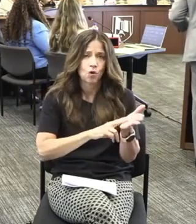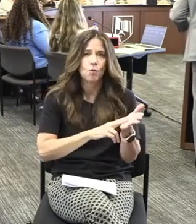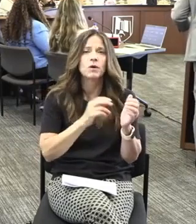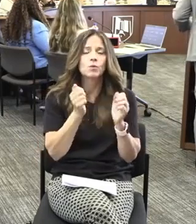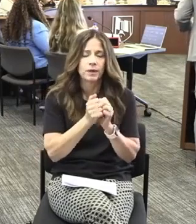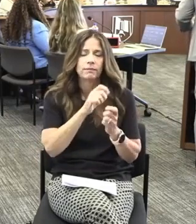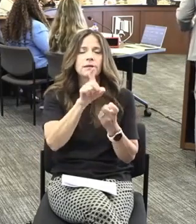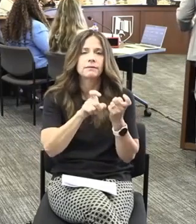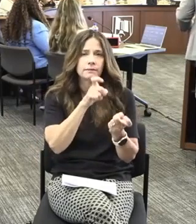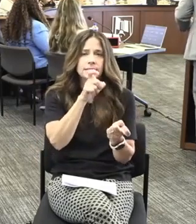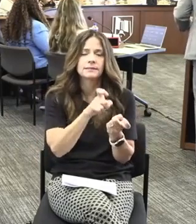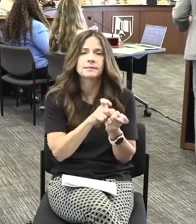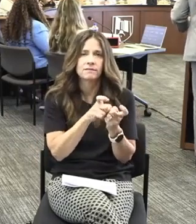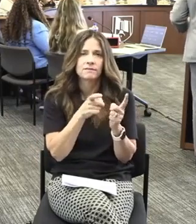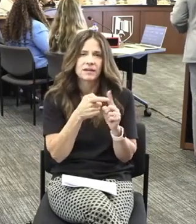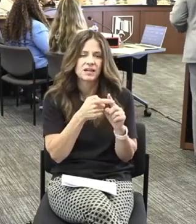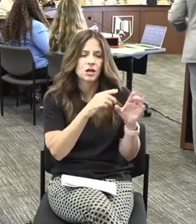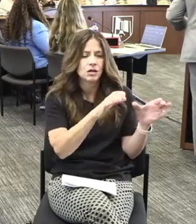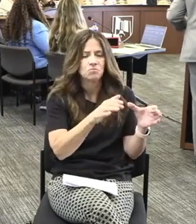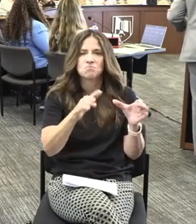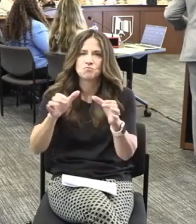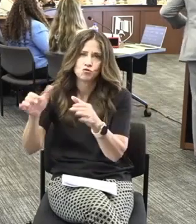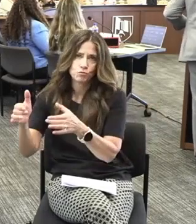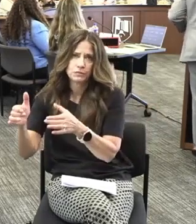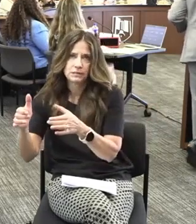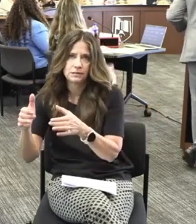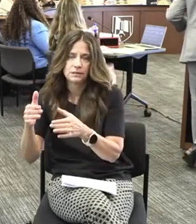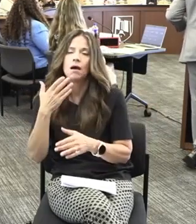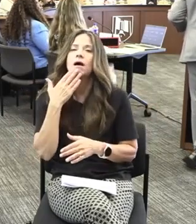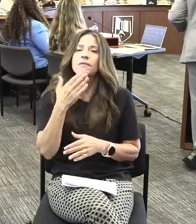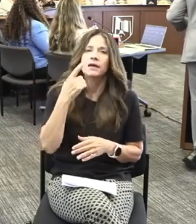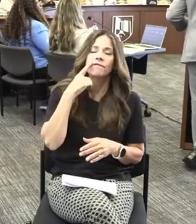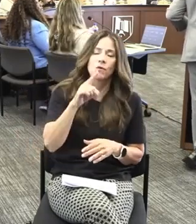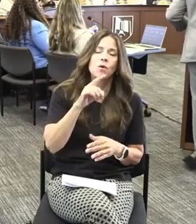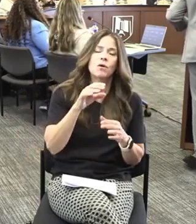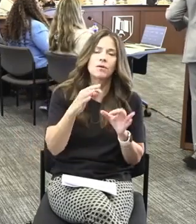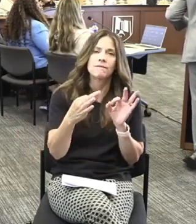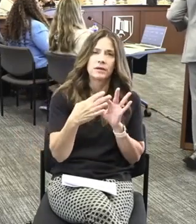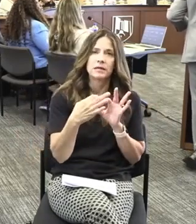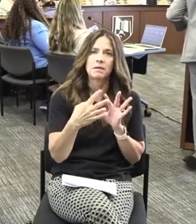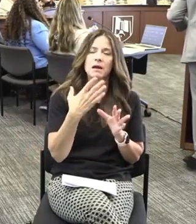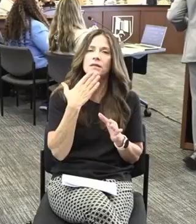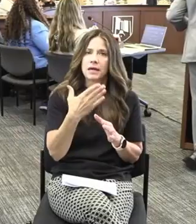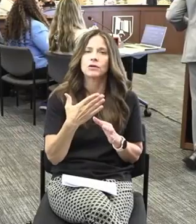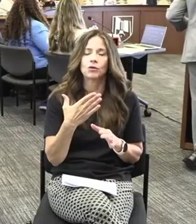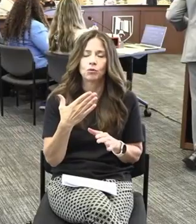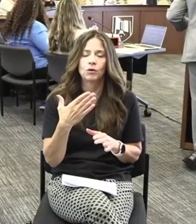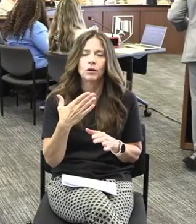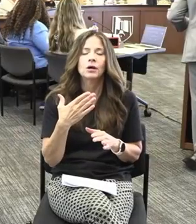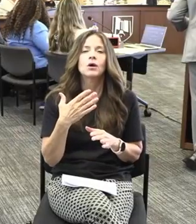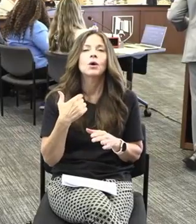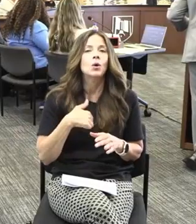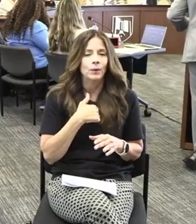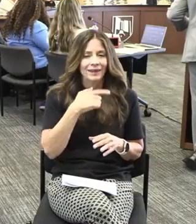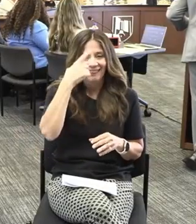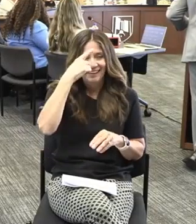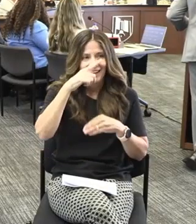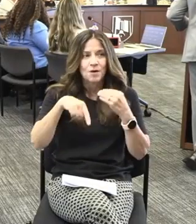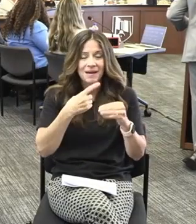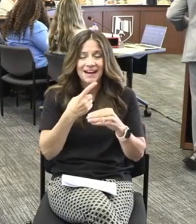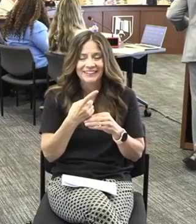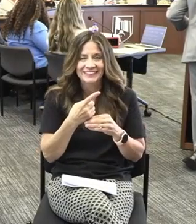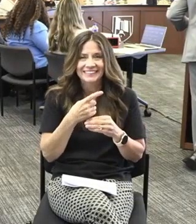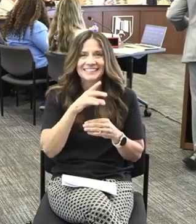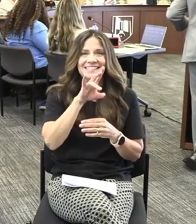these specific niche groups. Well, thank you for that feedback. No, thank you. Certainly as we think about